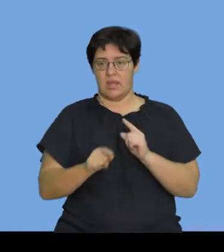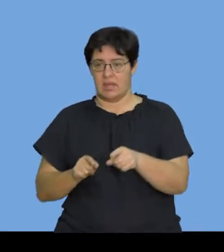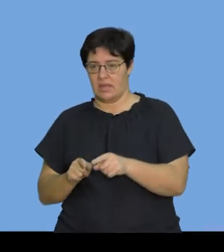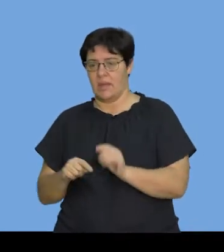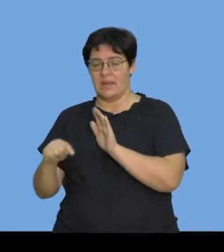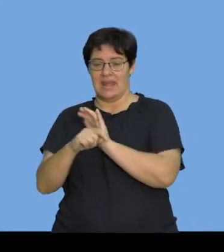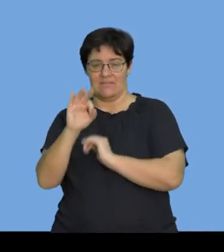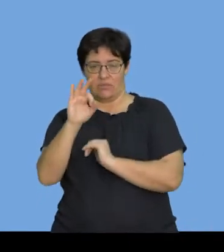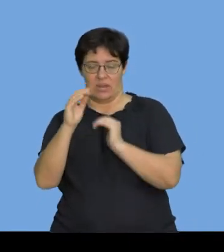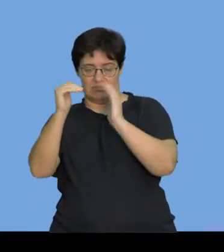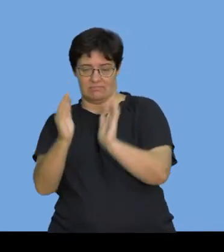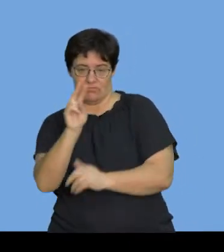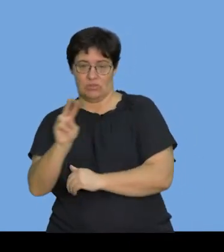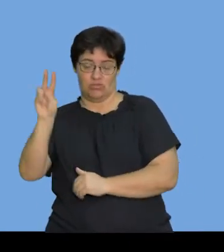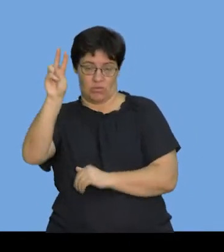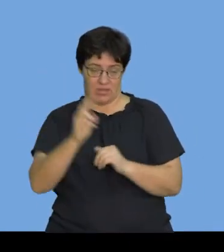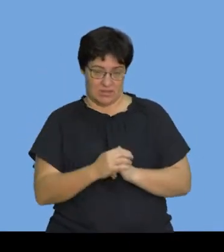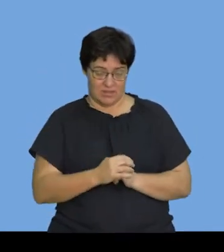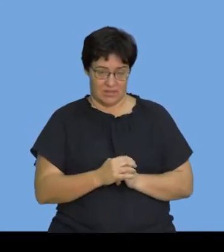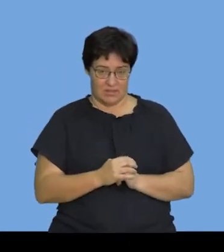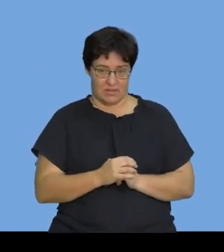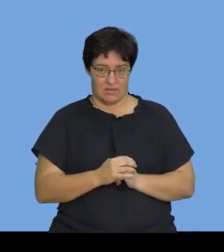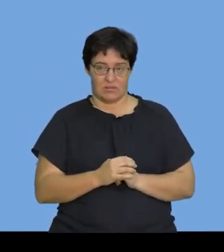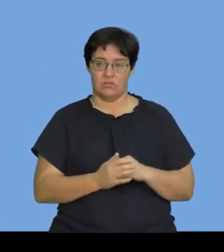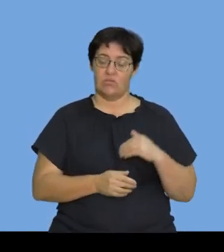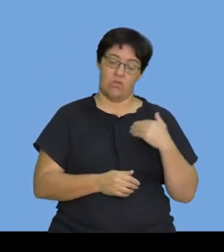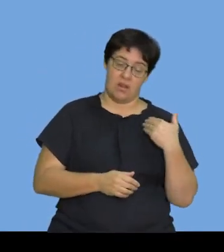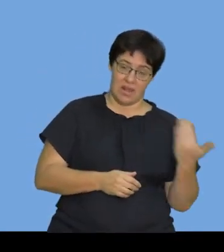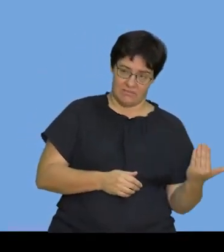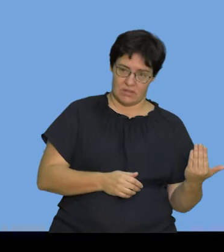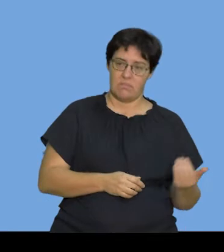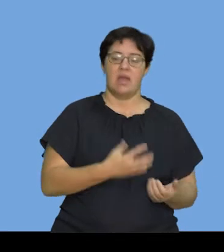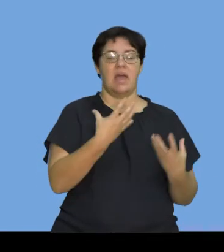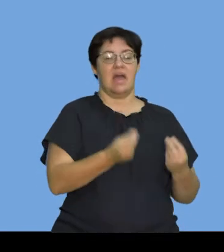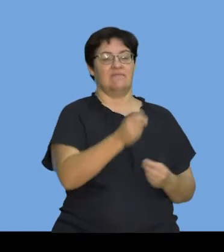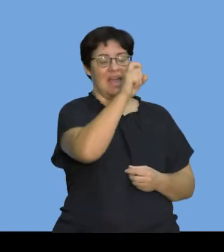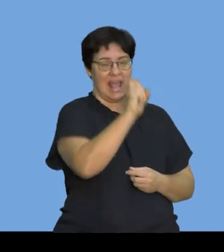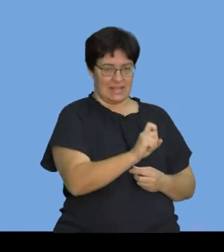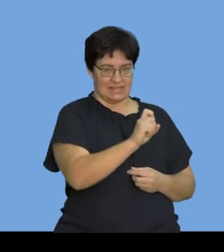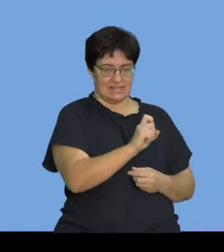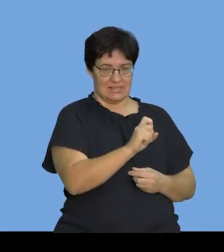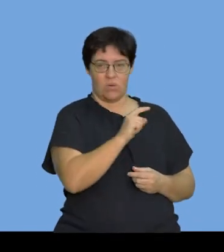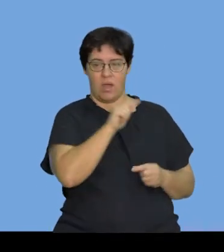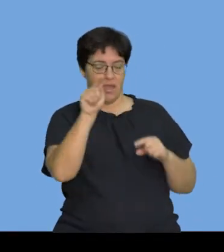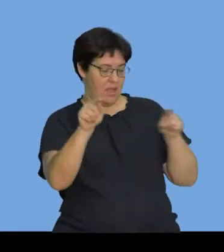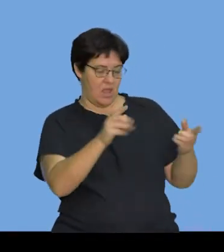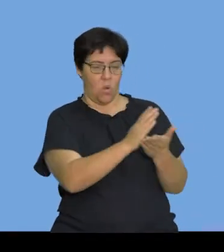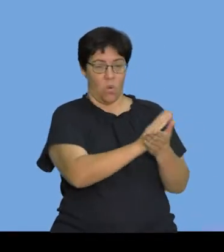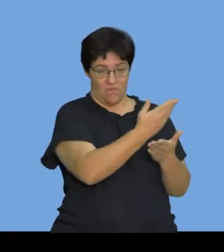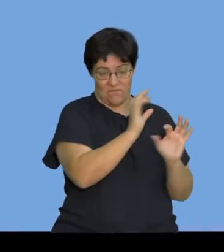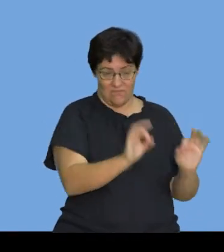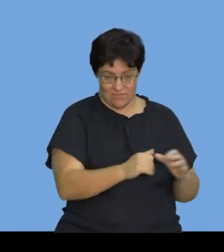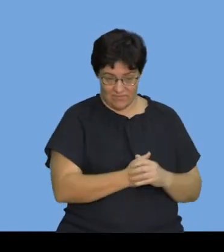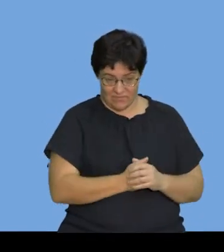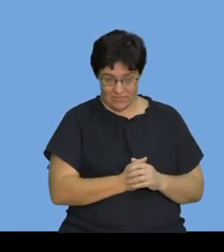be squared. And on the left-hand side, I will just have x on its own because the squared will cancel with